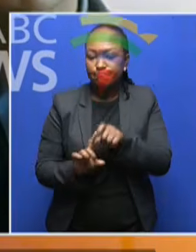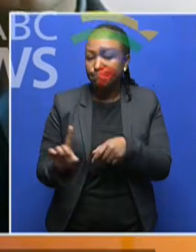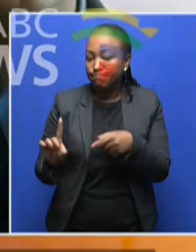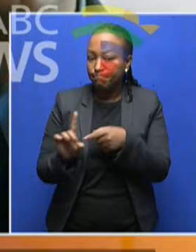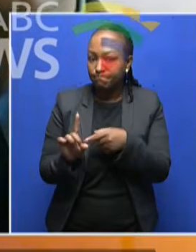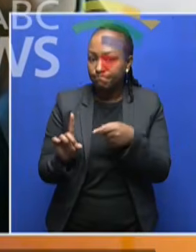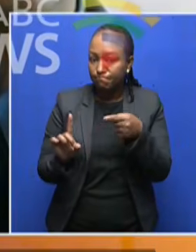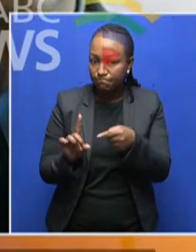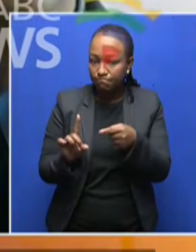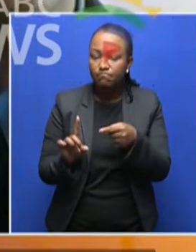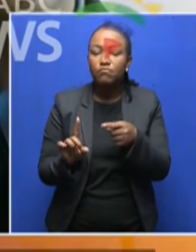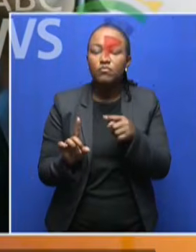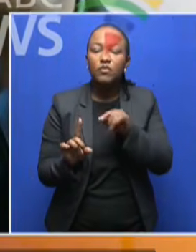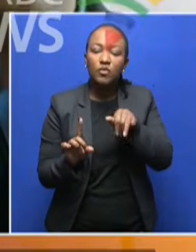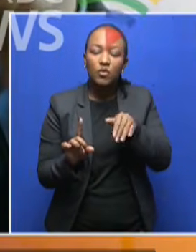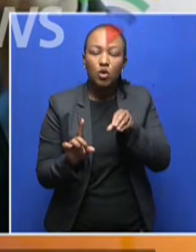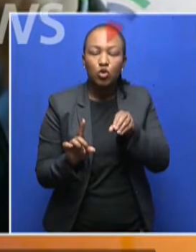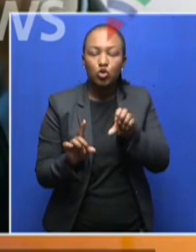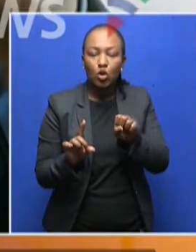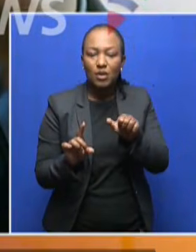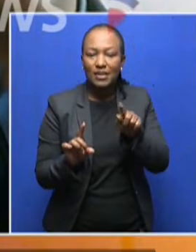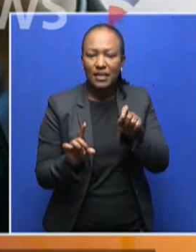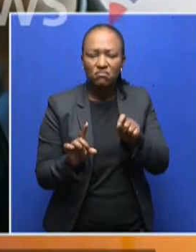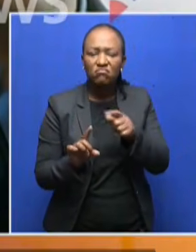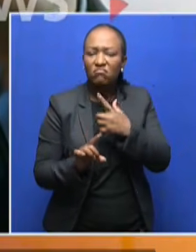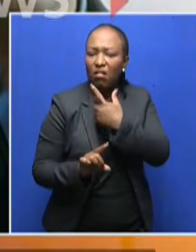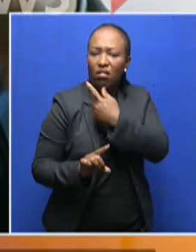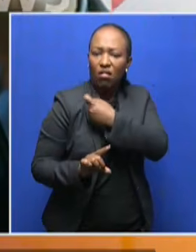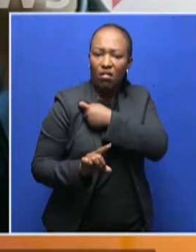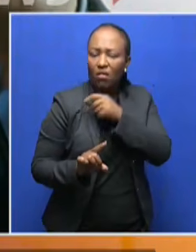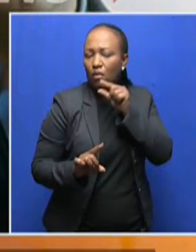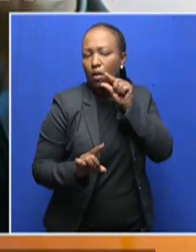explaining why immunization is important.